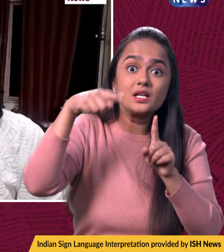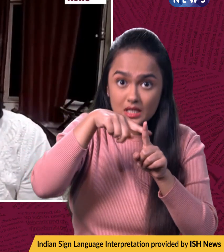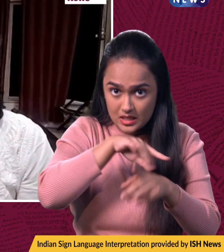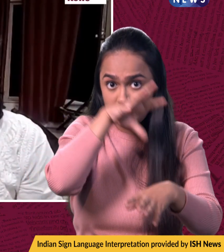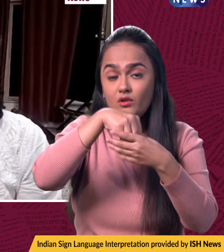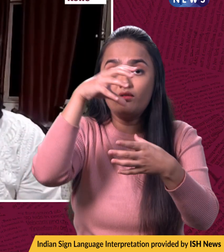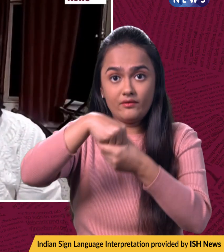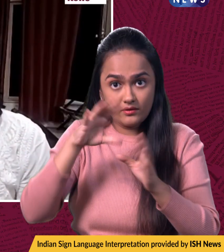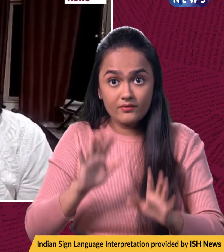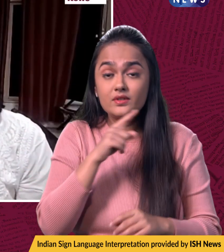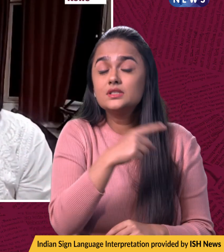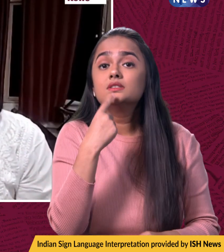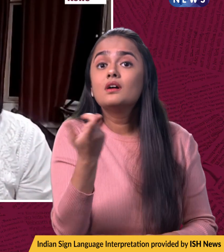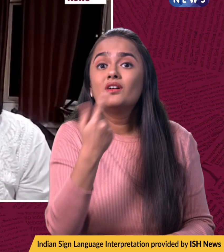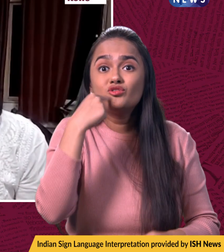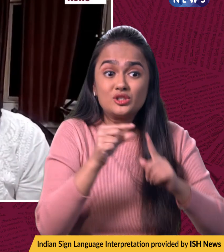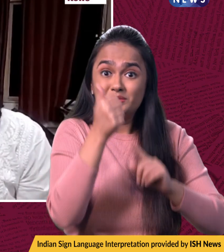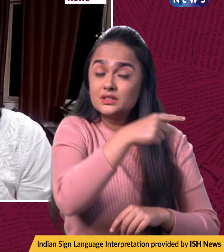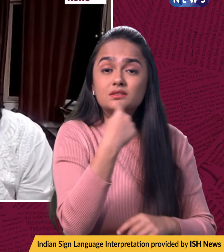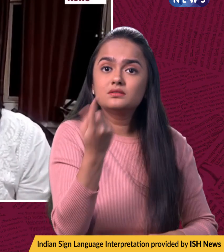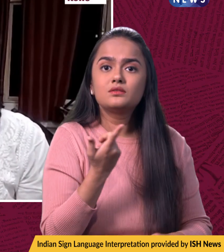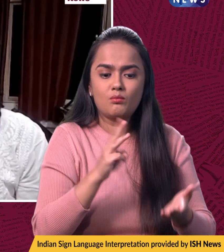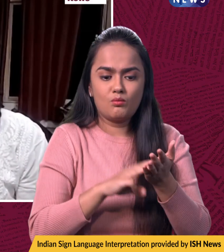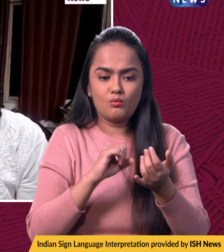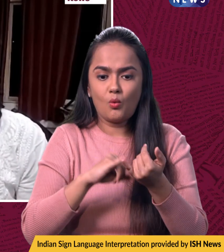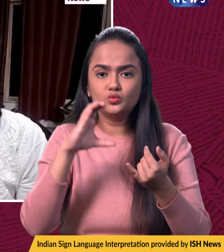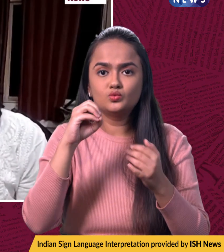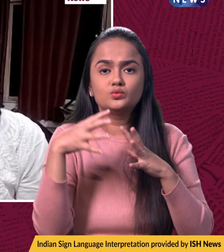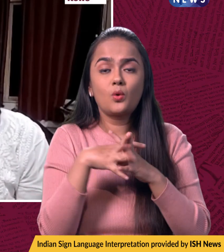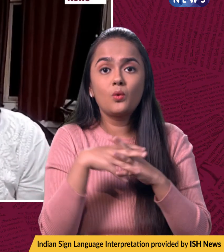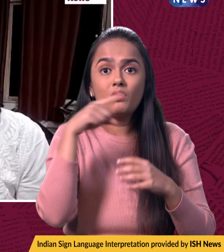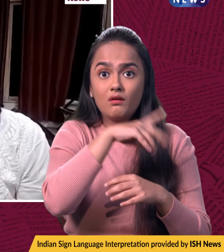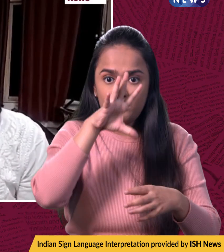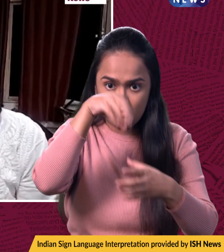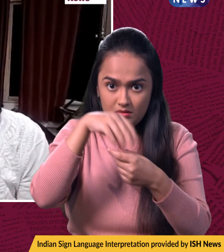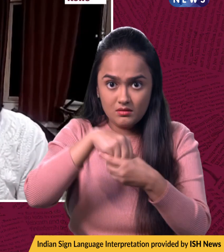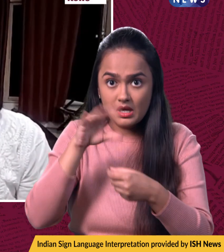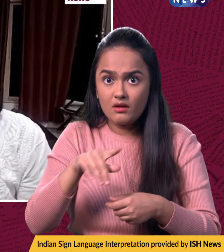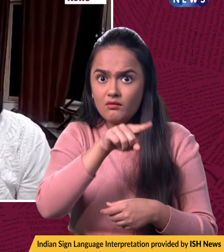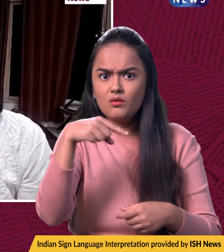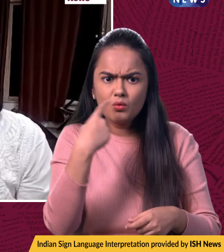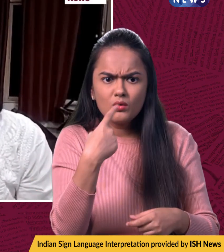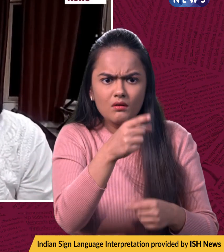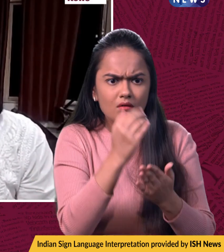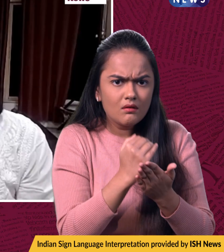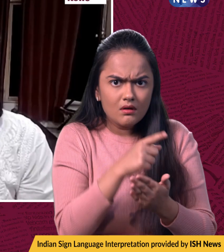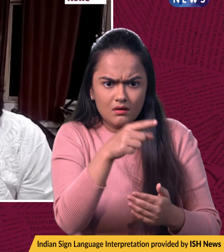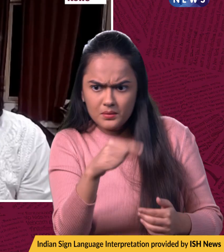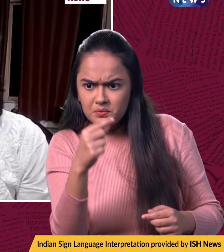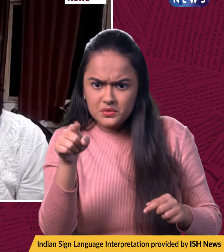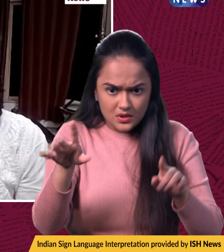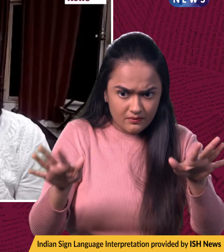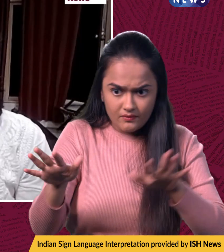Russian President Vladimir Putin has said today that a Moscow-led military detachment deployed to counter the unrest